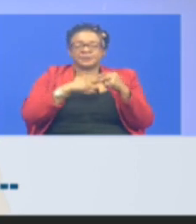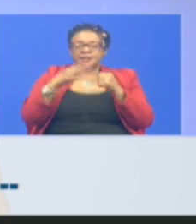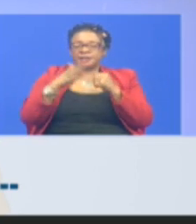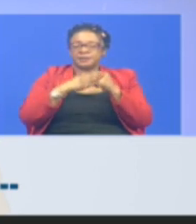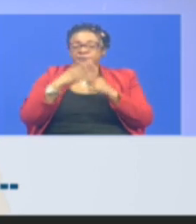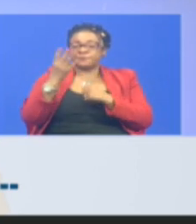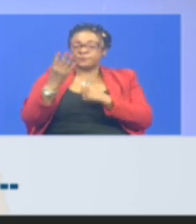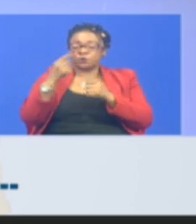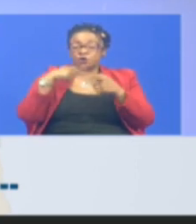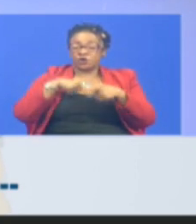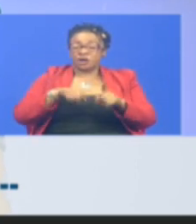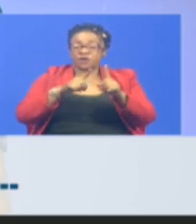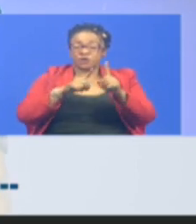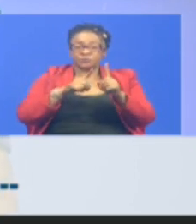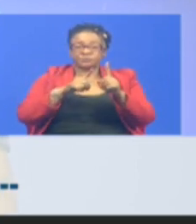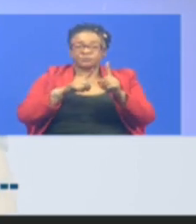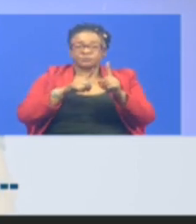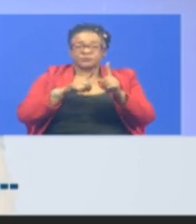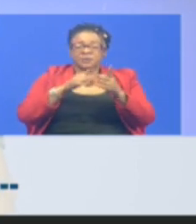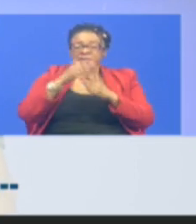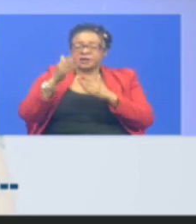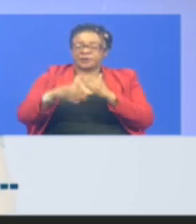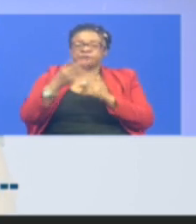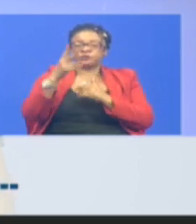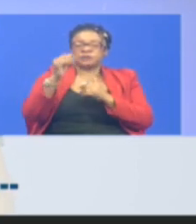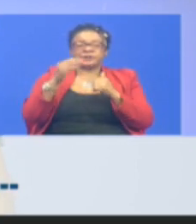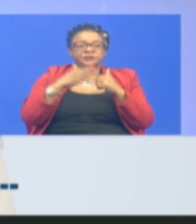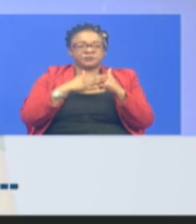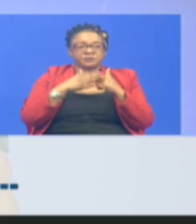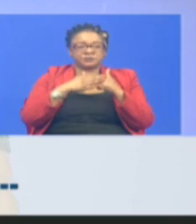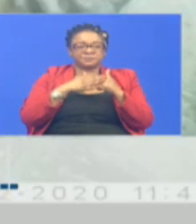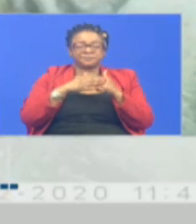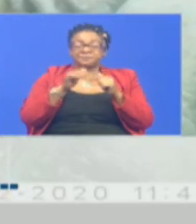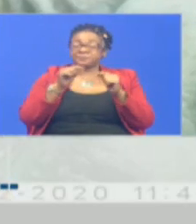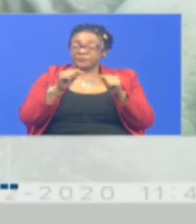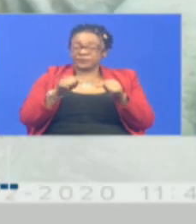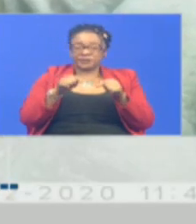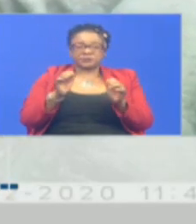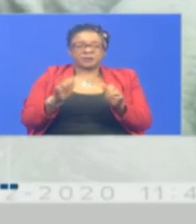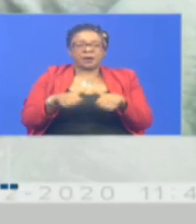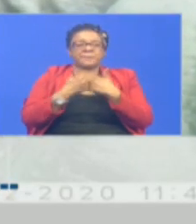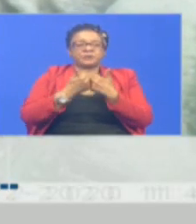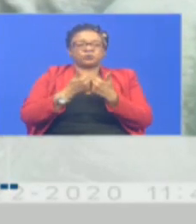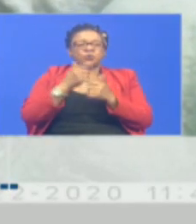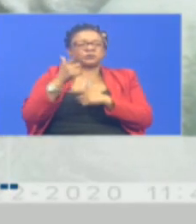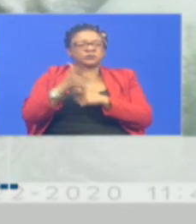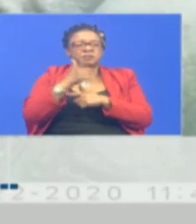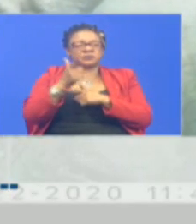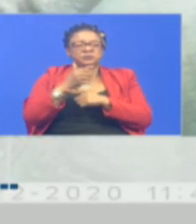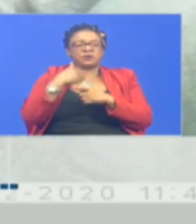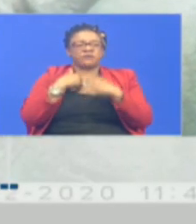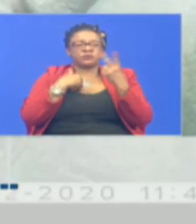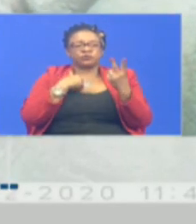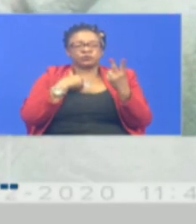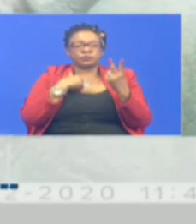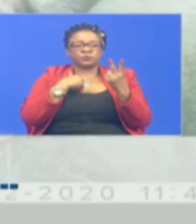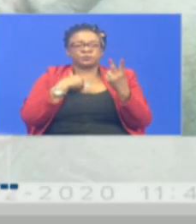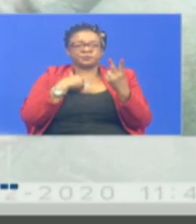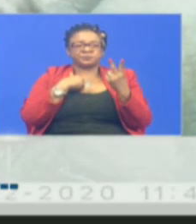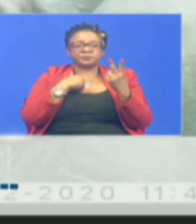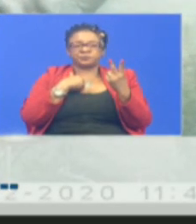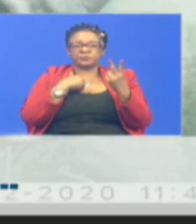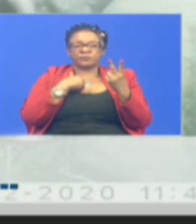794 rhinos counted at the end of 2019. Now, this footage coming up on your screens is of 2 extremely rare